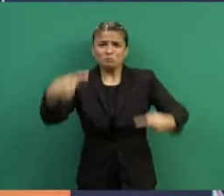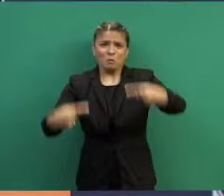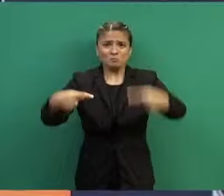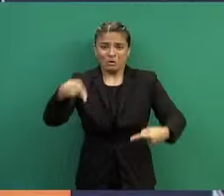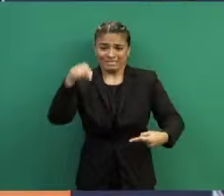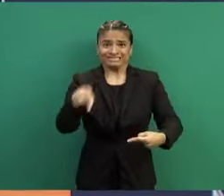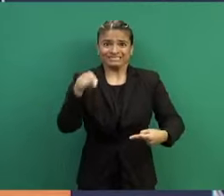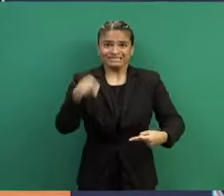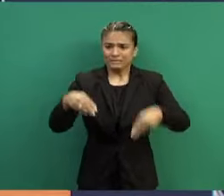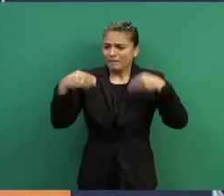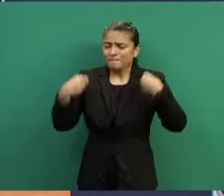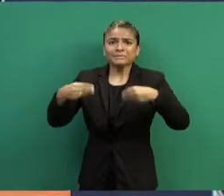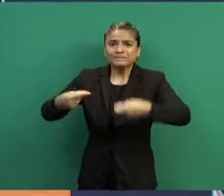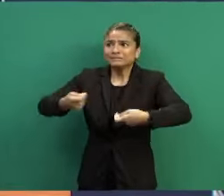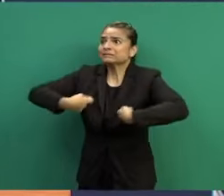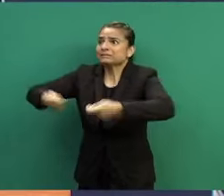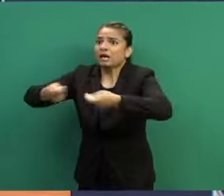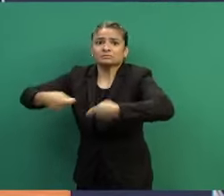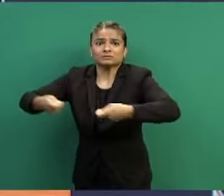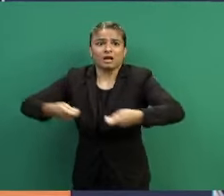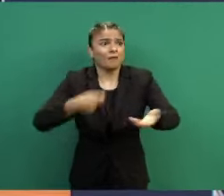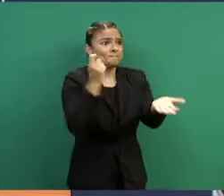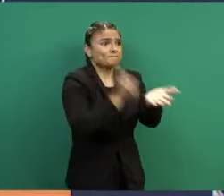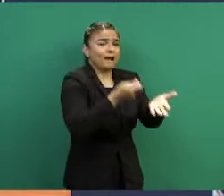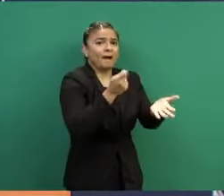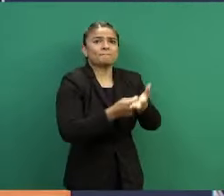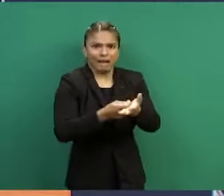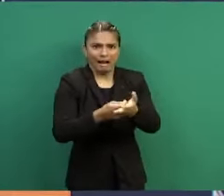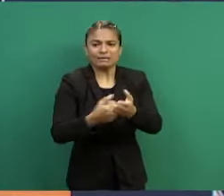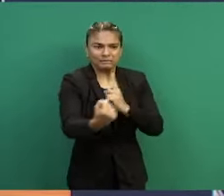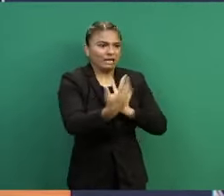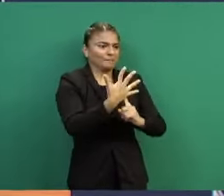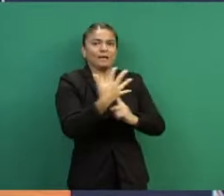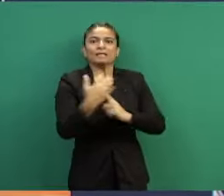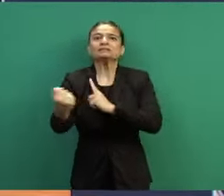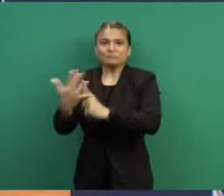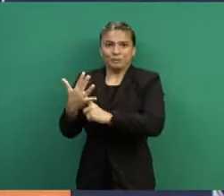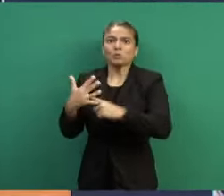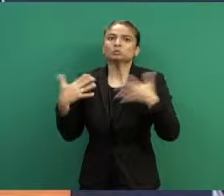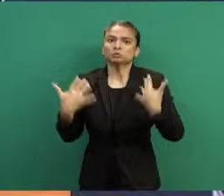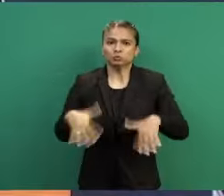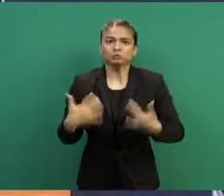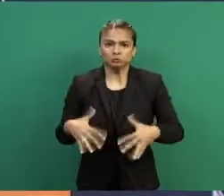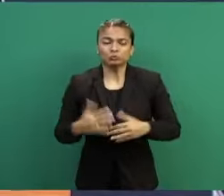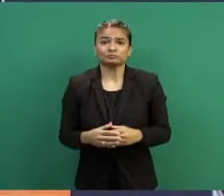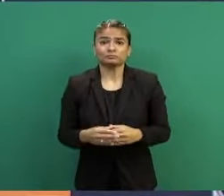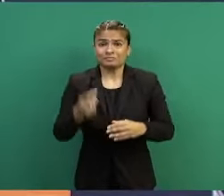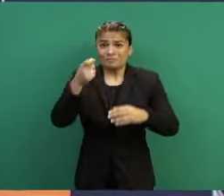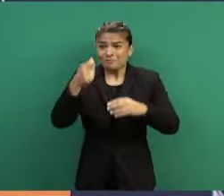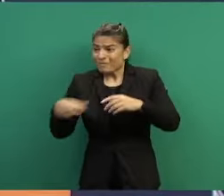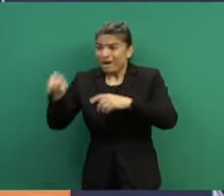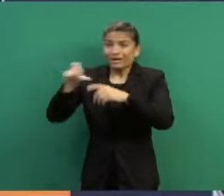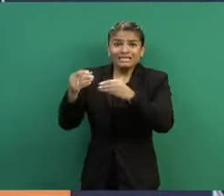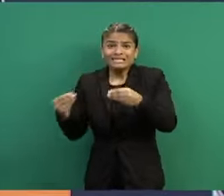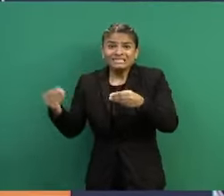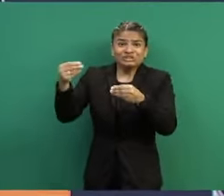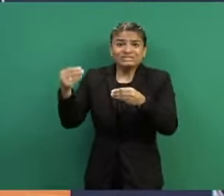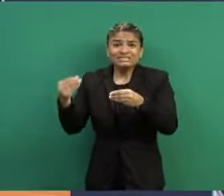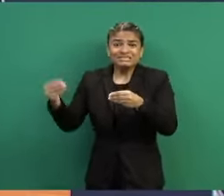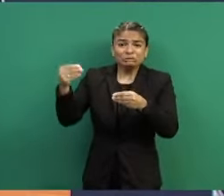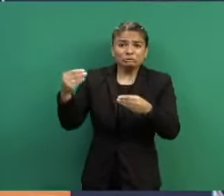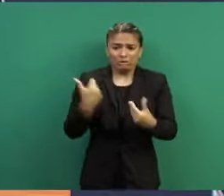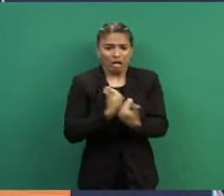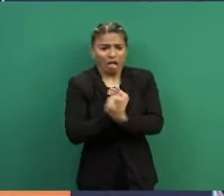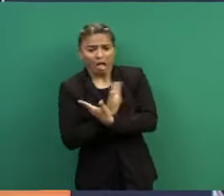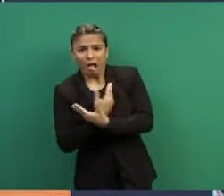With high interest rates and uncertainty, financial markets and asset prices are expected to remain volatile,